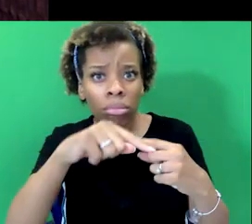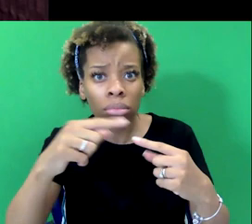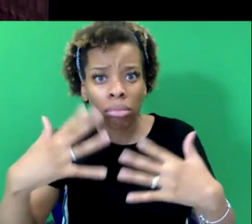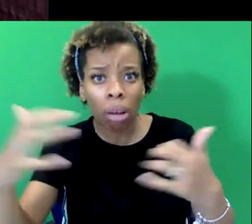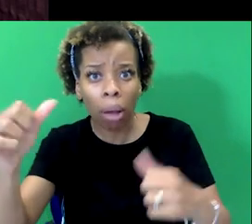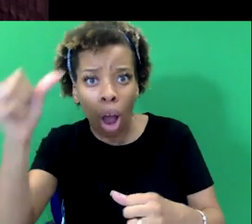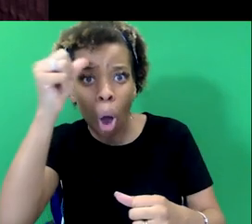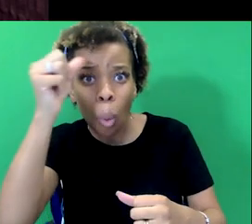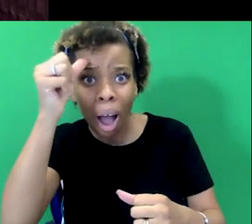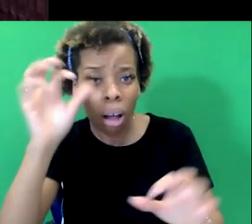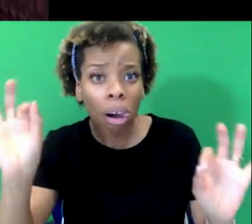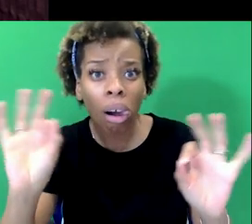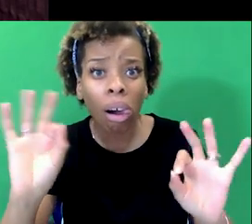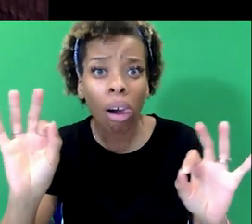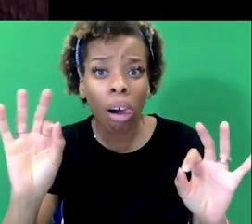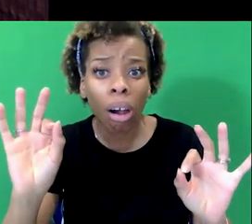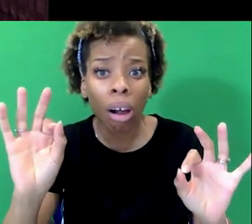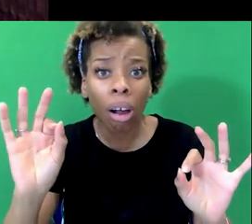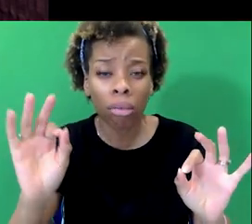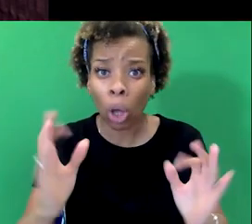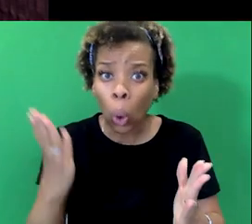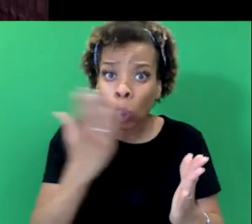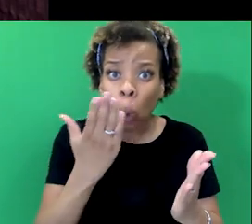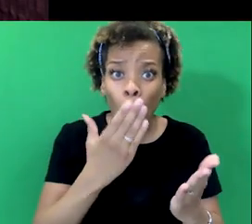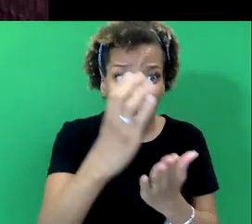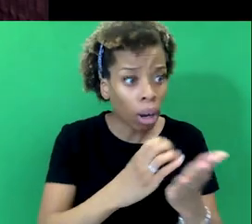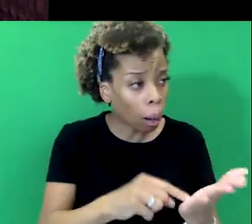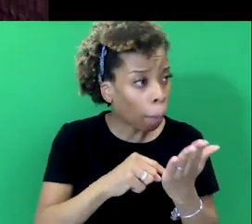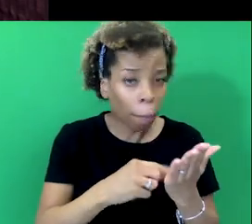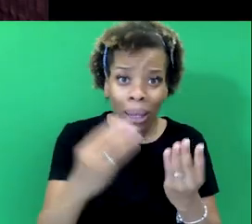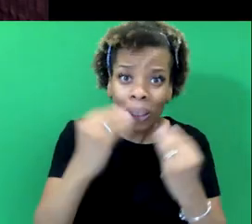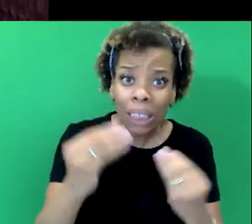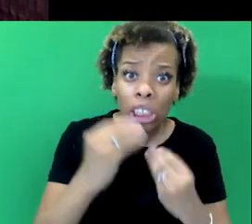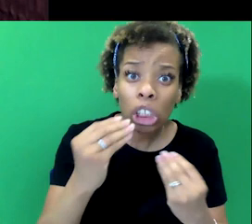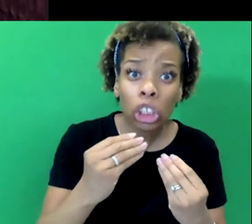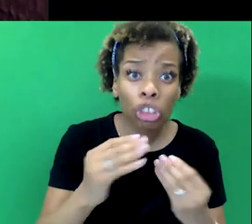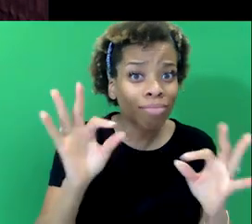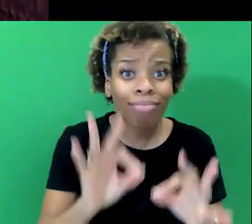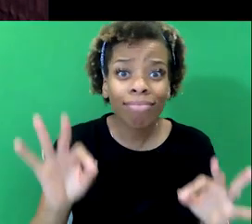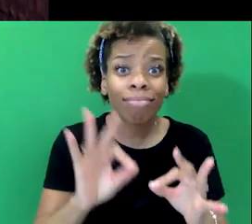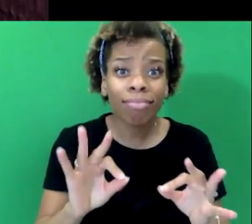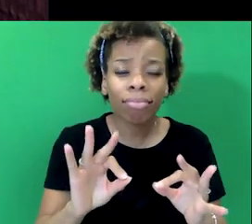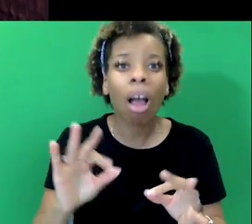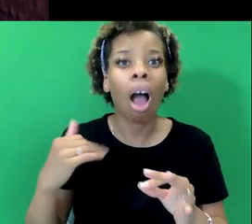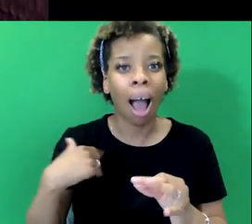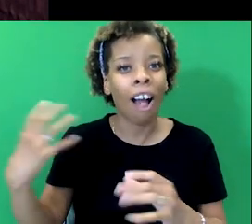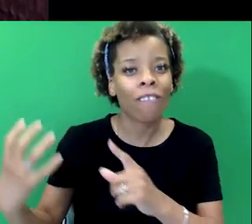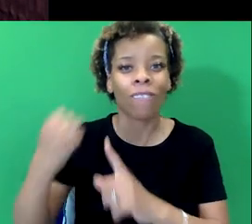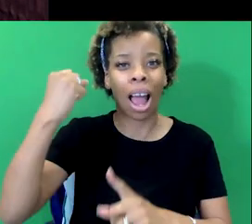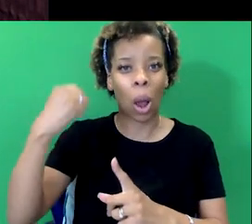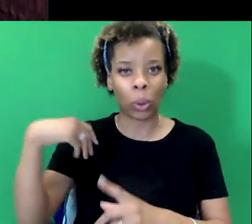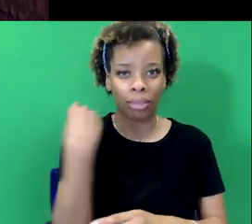you research and dig. It's not in the school curriculum. So, you know, you can get pushback. It's a journey